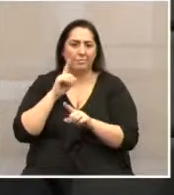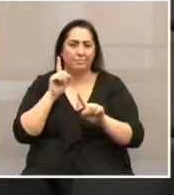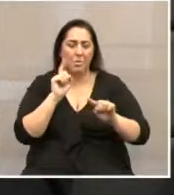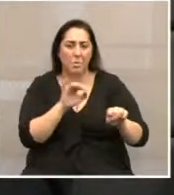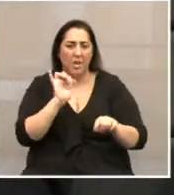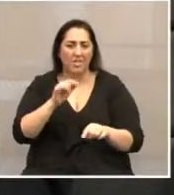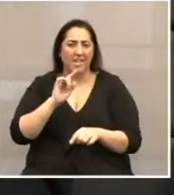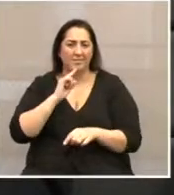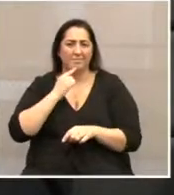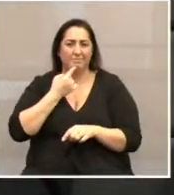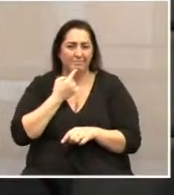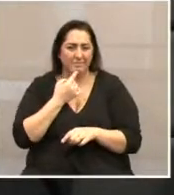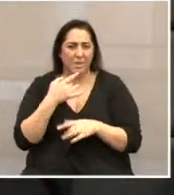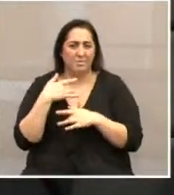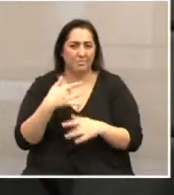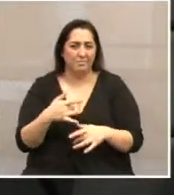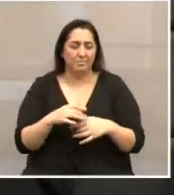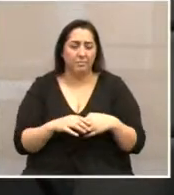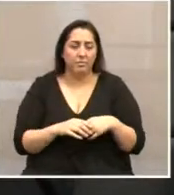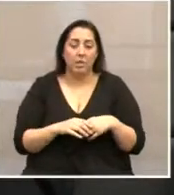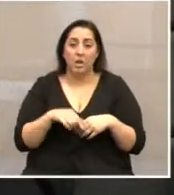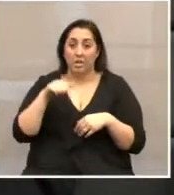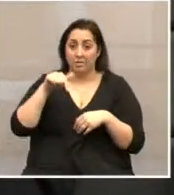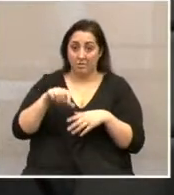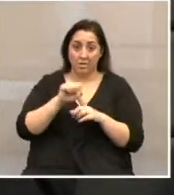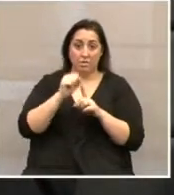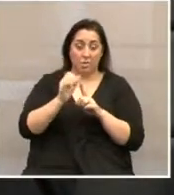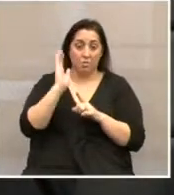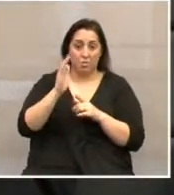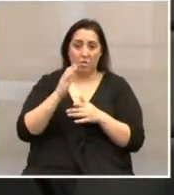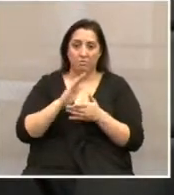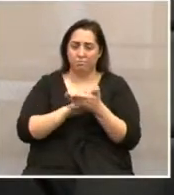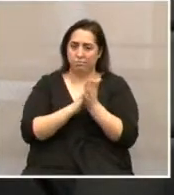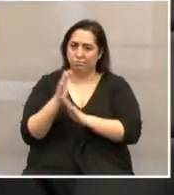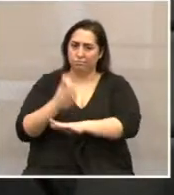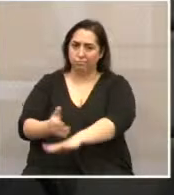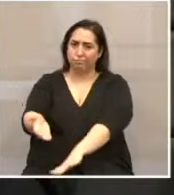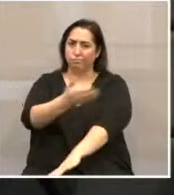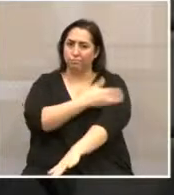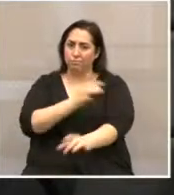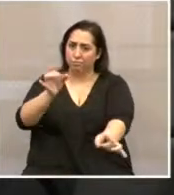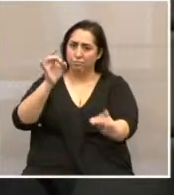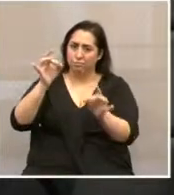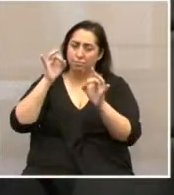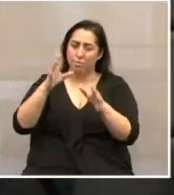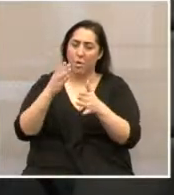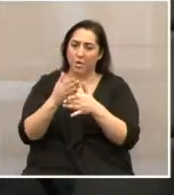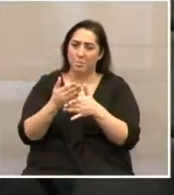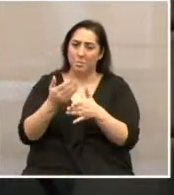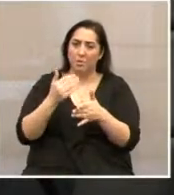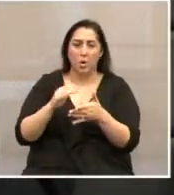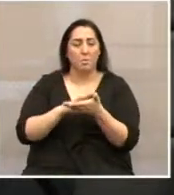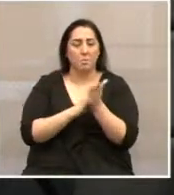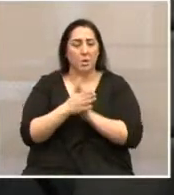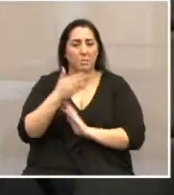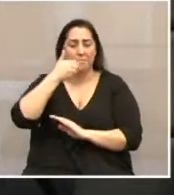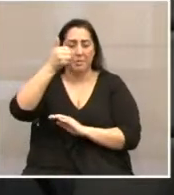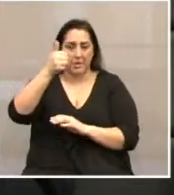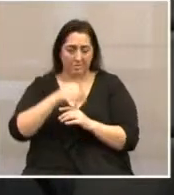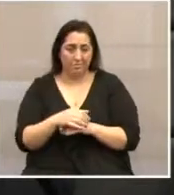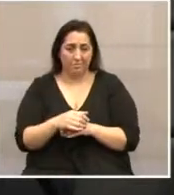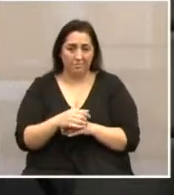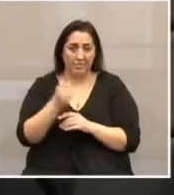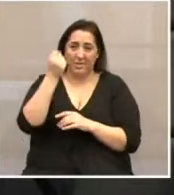Unfortunately, the situation will get much worse before it improves, in large measure because there is no